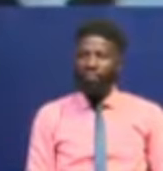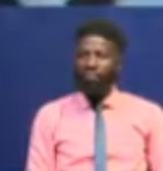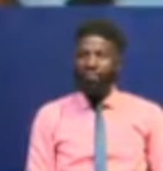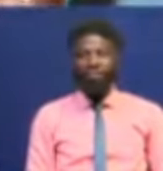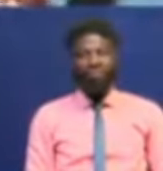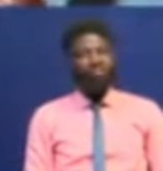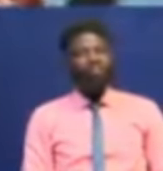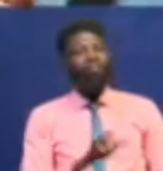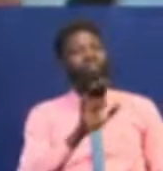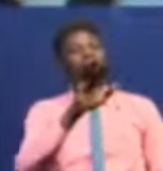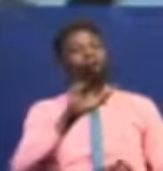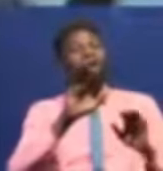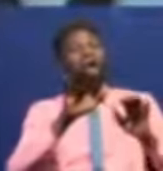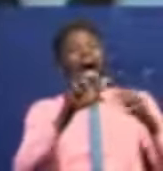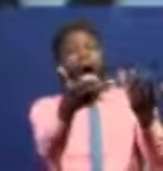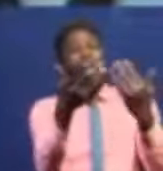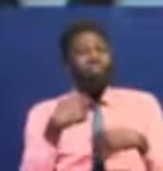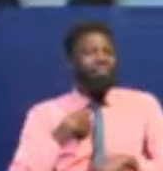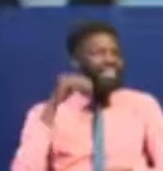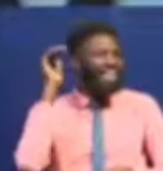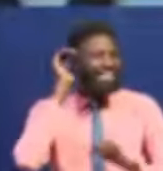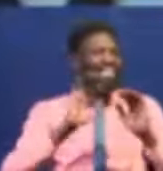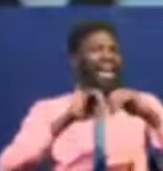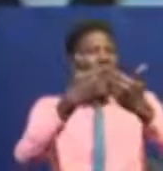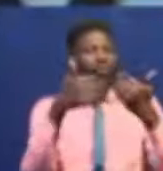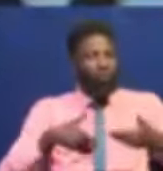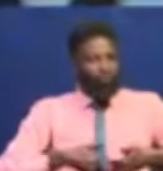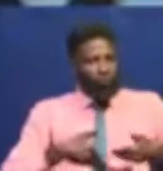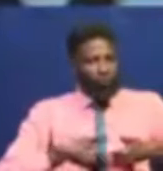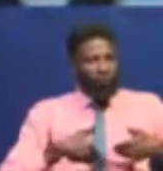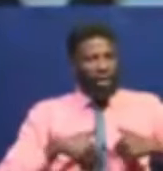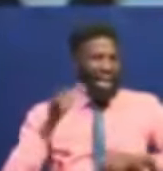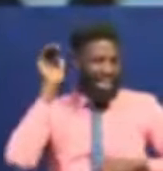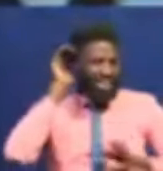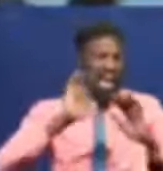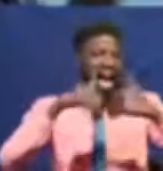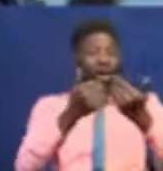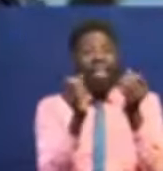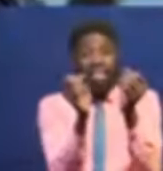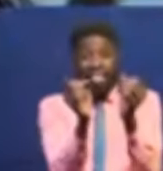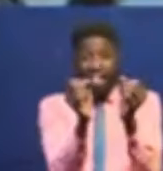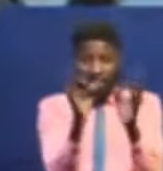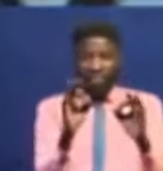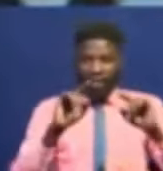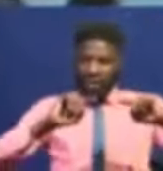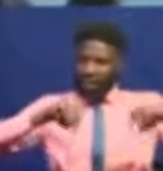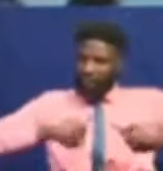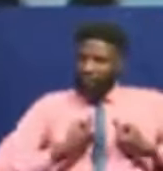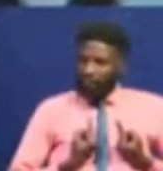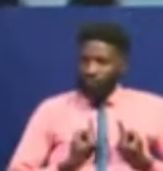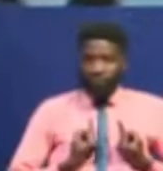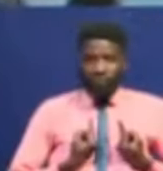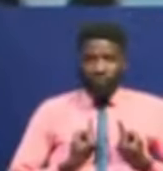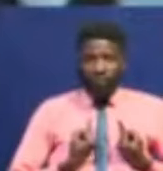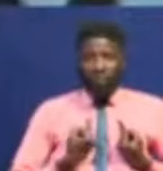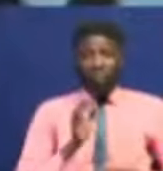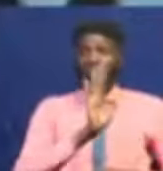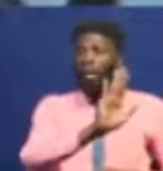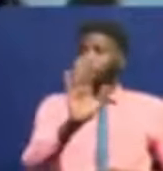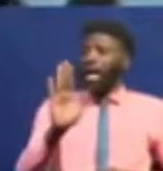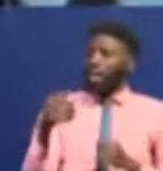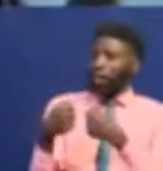How best can I listen to the young people of Kenya if I am not addressing their